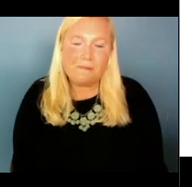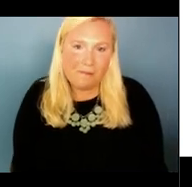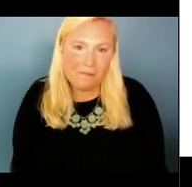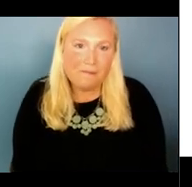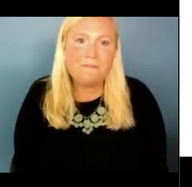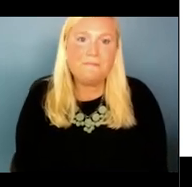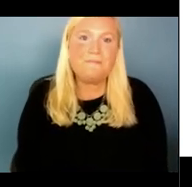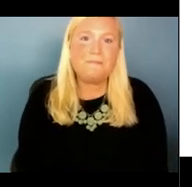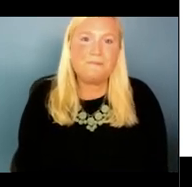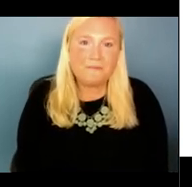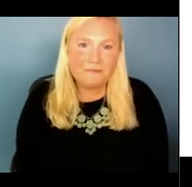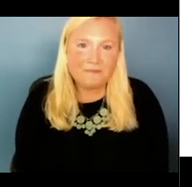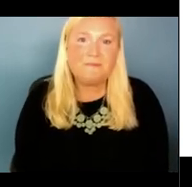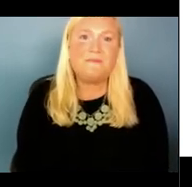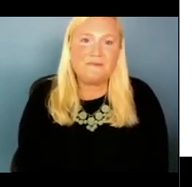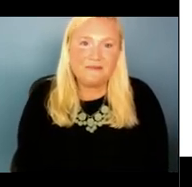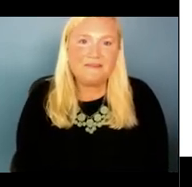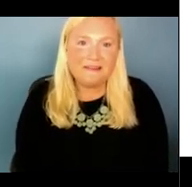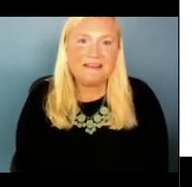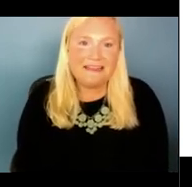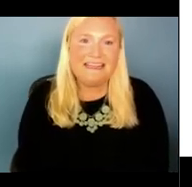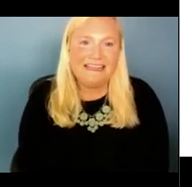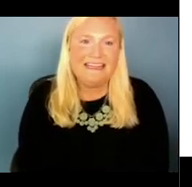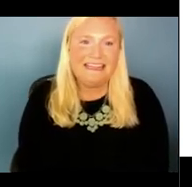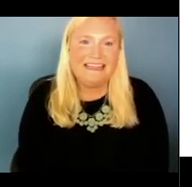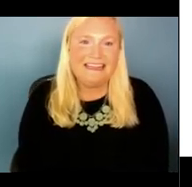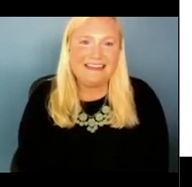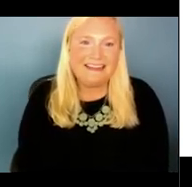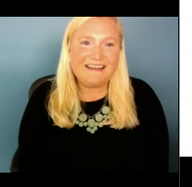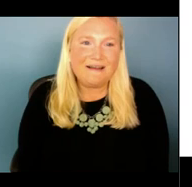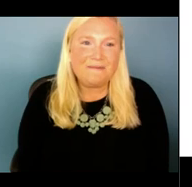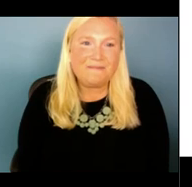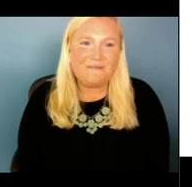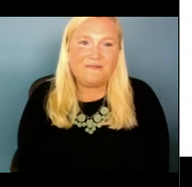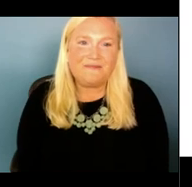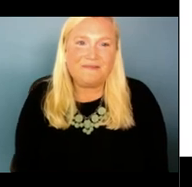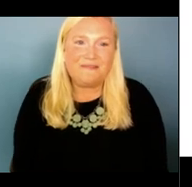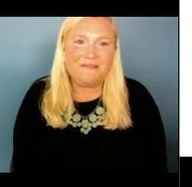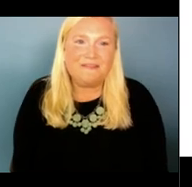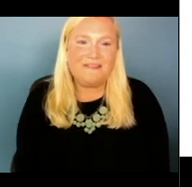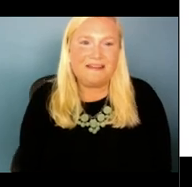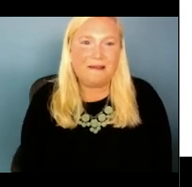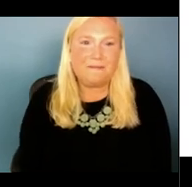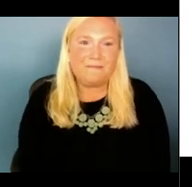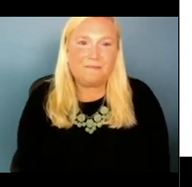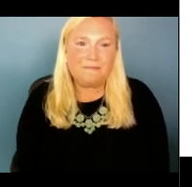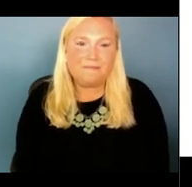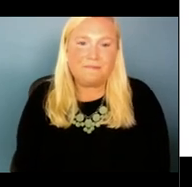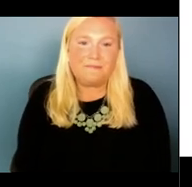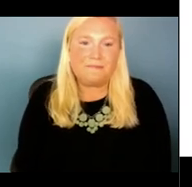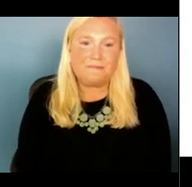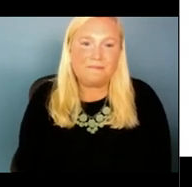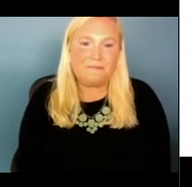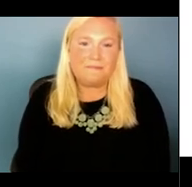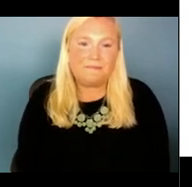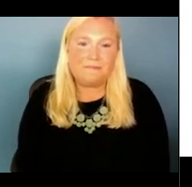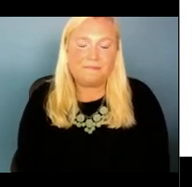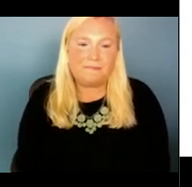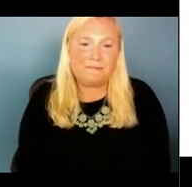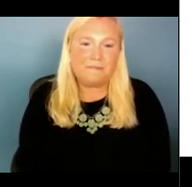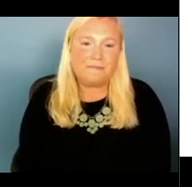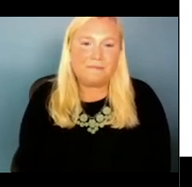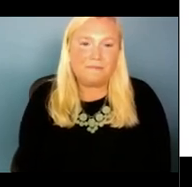and yeah, that helps to put people's minds at ease. Great point. Excellent. Our next question